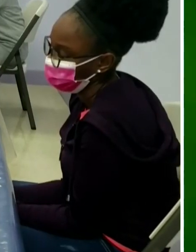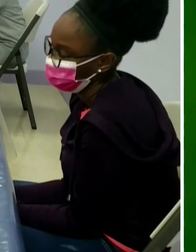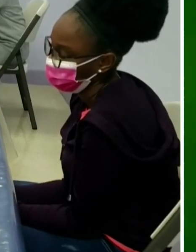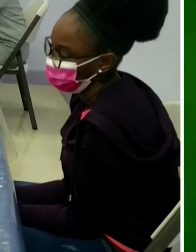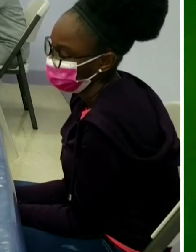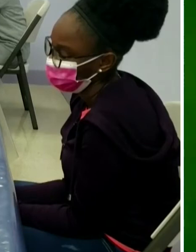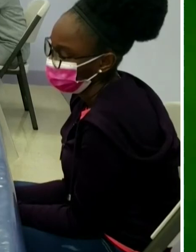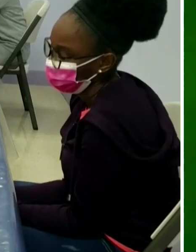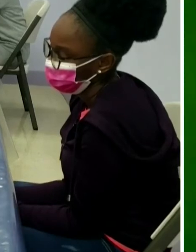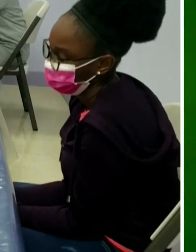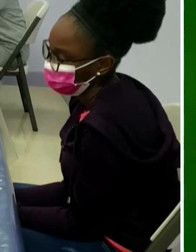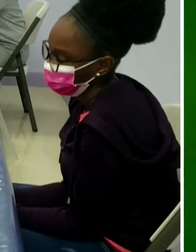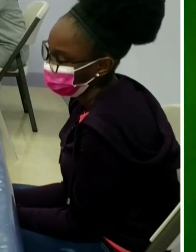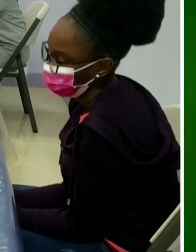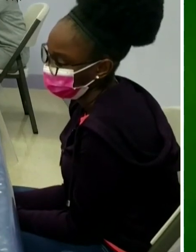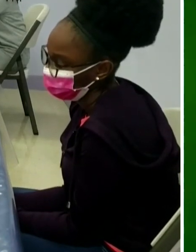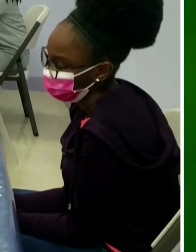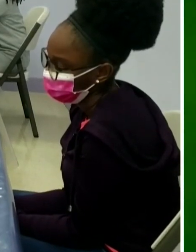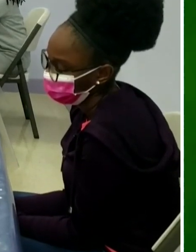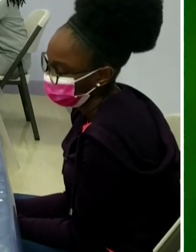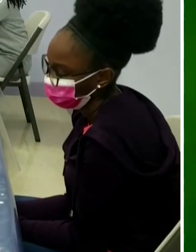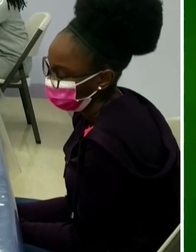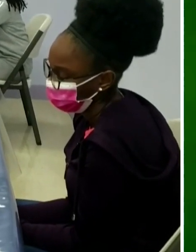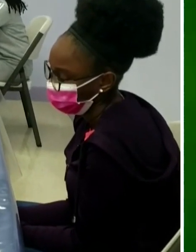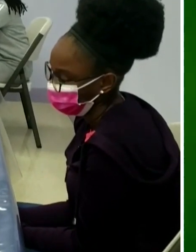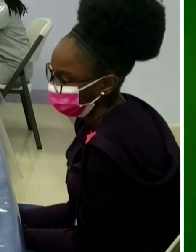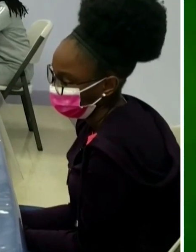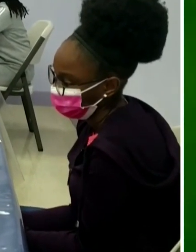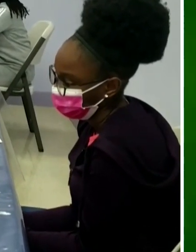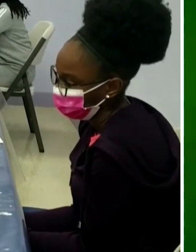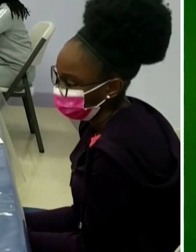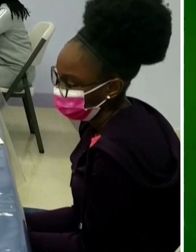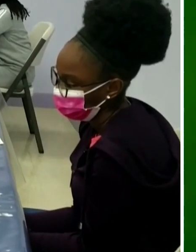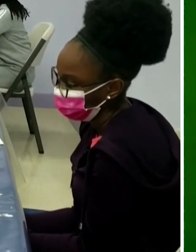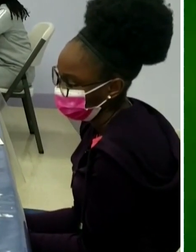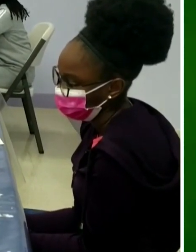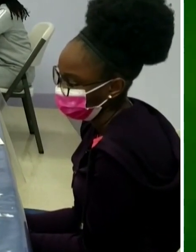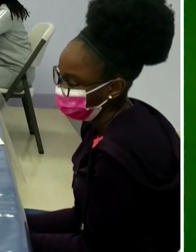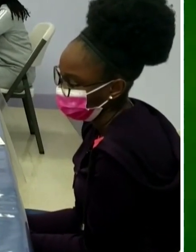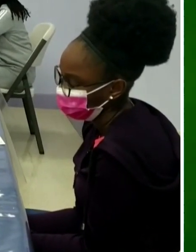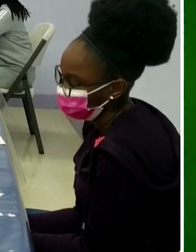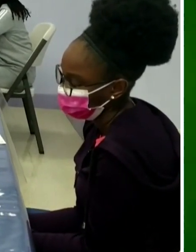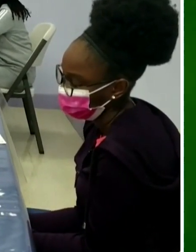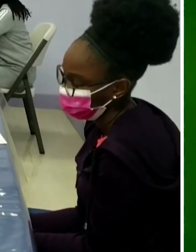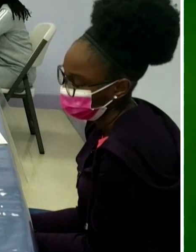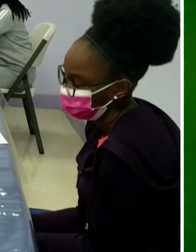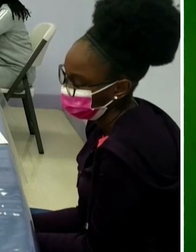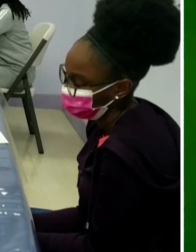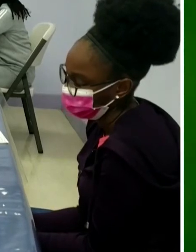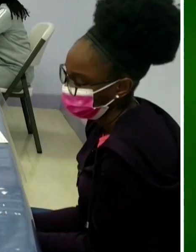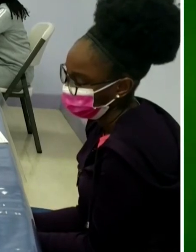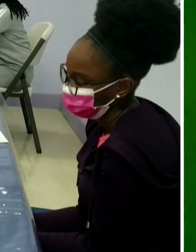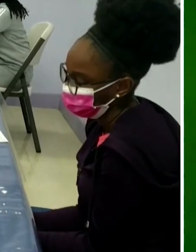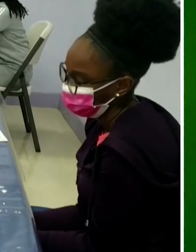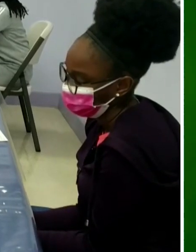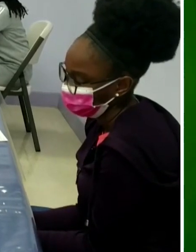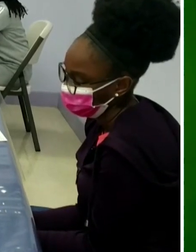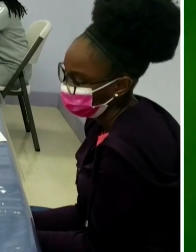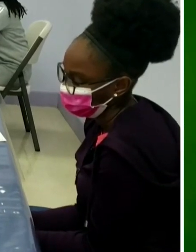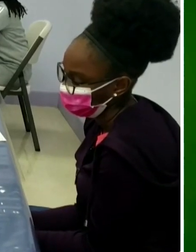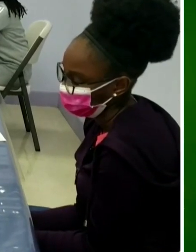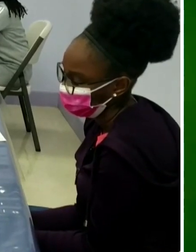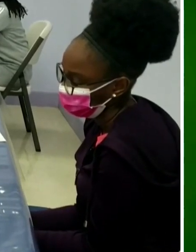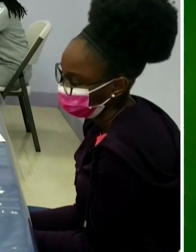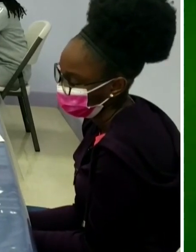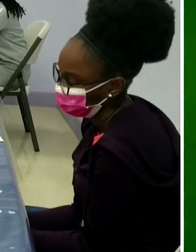of senior Barbados representatives Justin Parsons and Emar Edwards to comfortably take the top spot when the 5-day event ended at